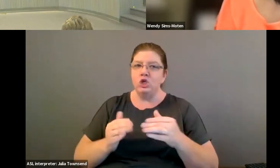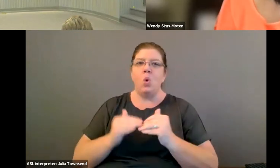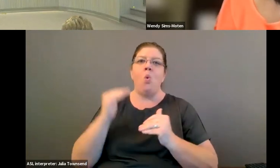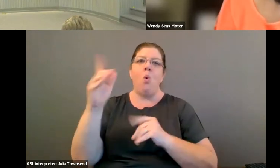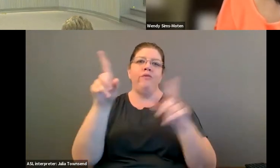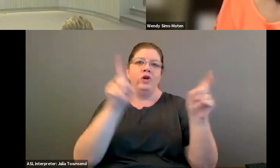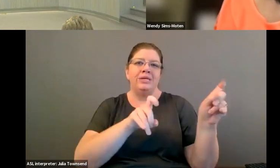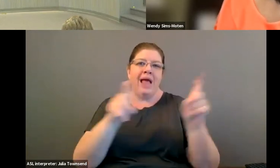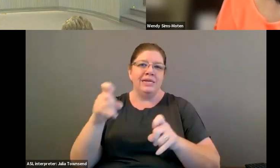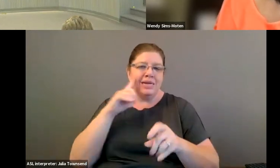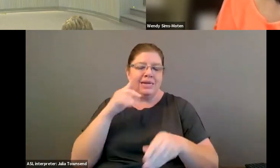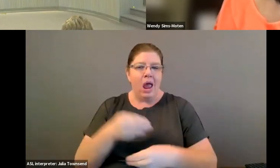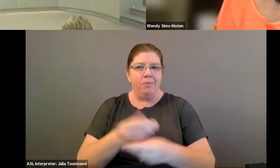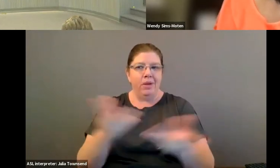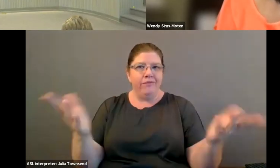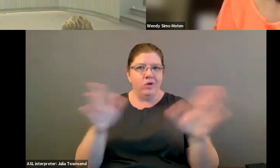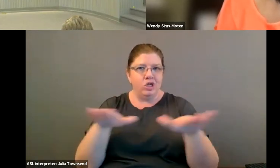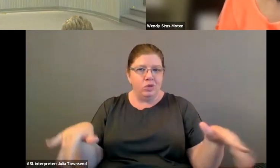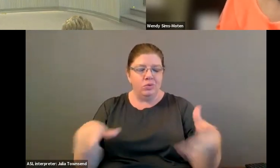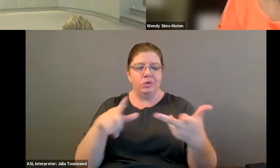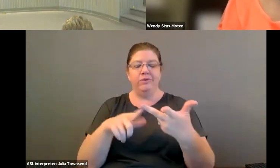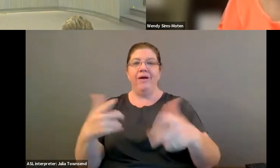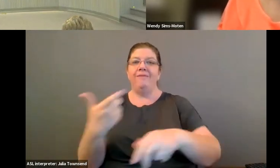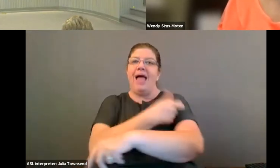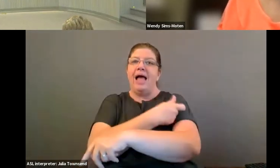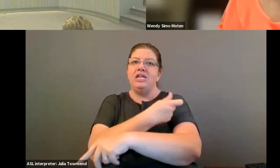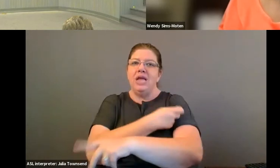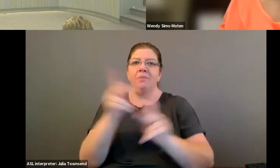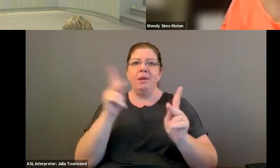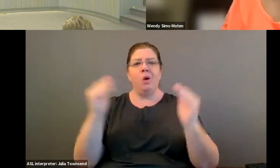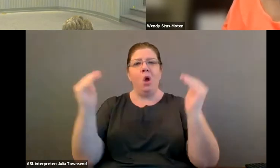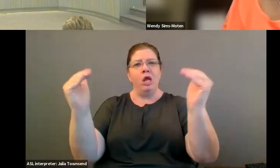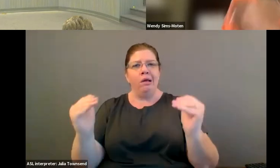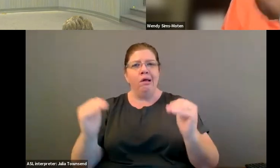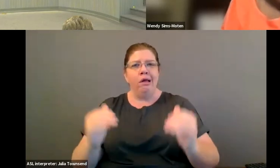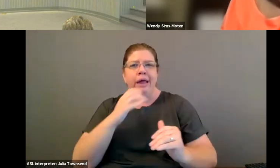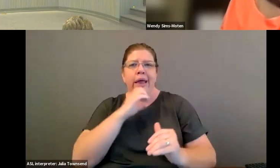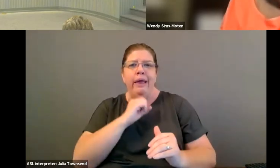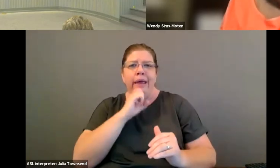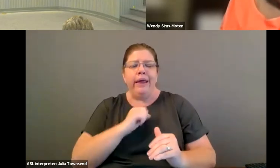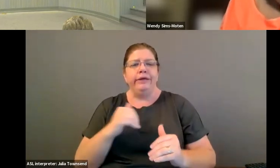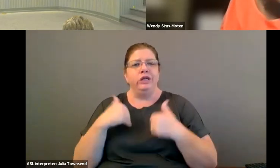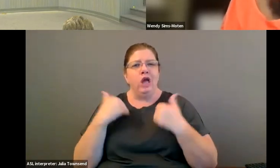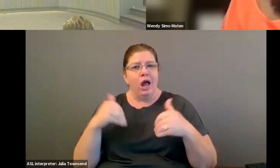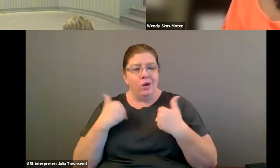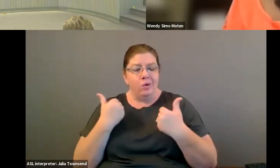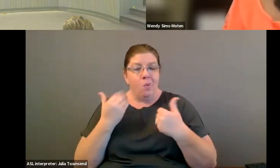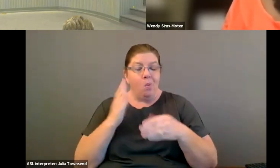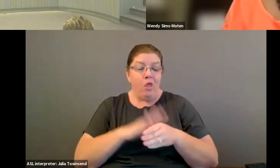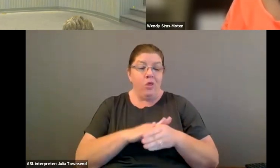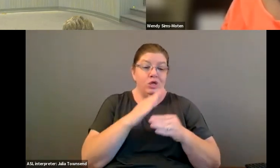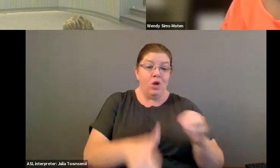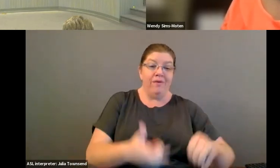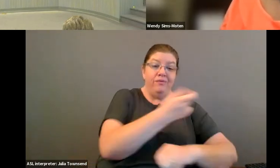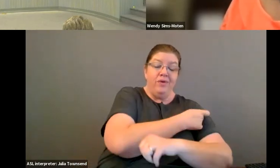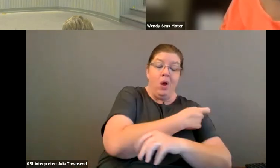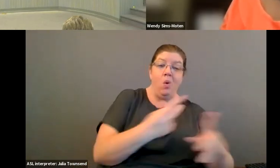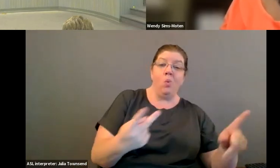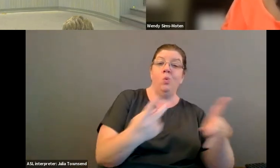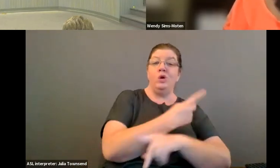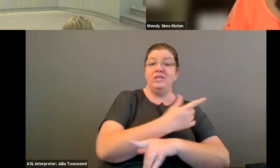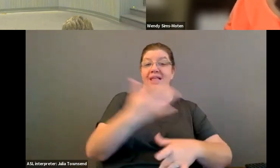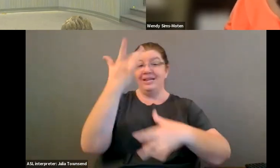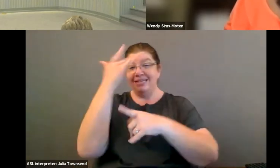children, vaccination in younger and younger people where the harms from the vaccine far outweigh the harms of the disease, the obsession